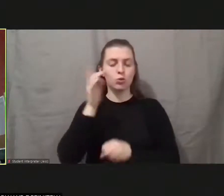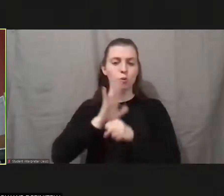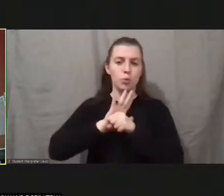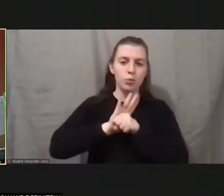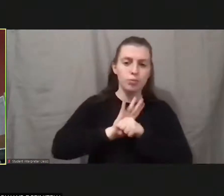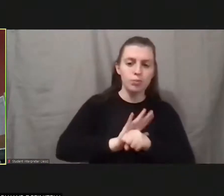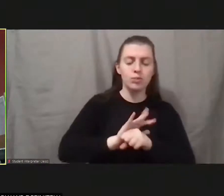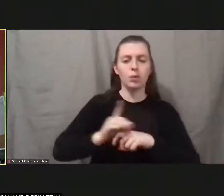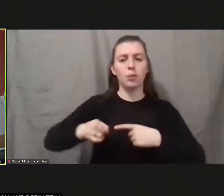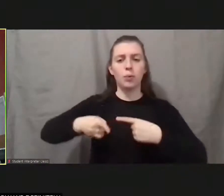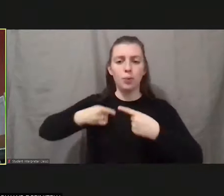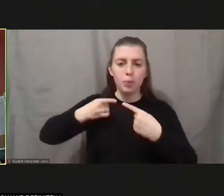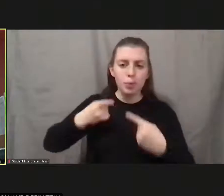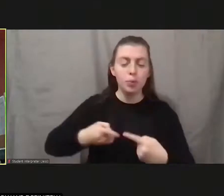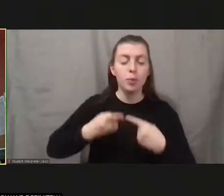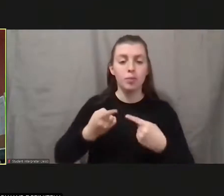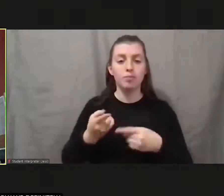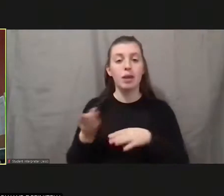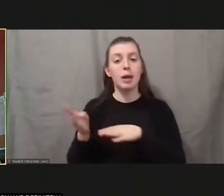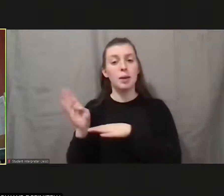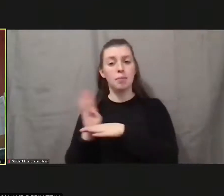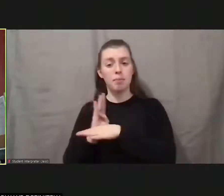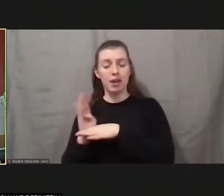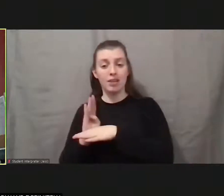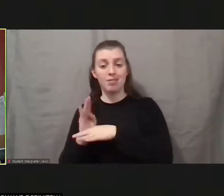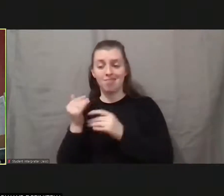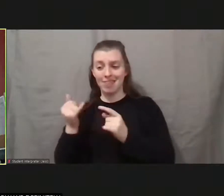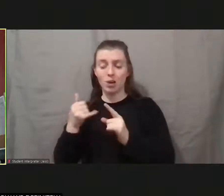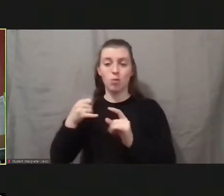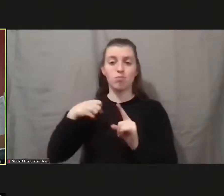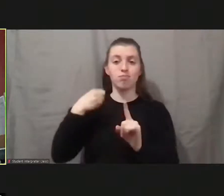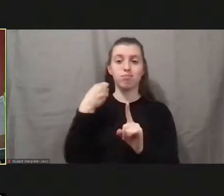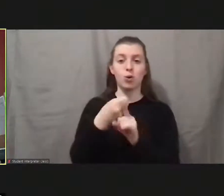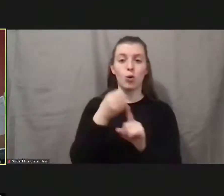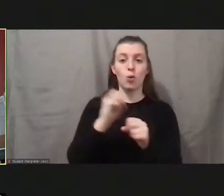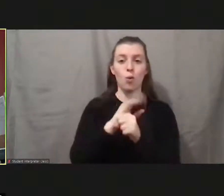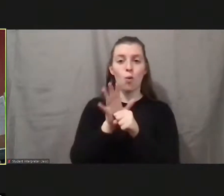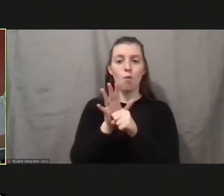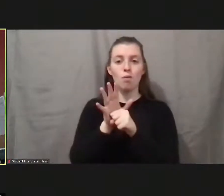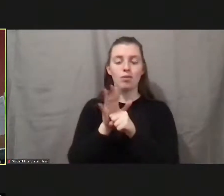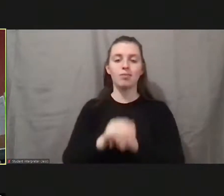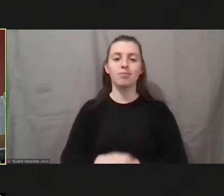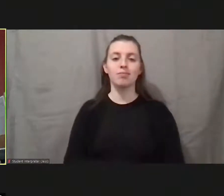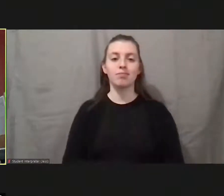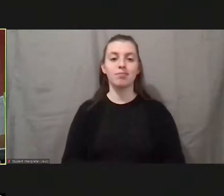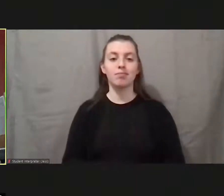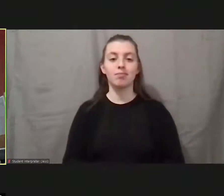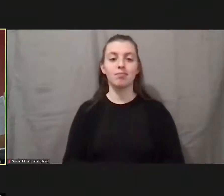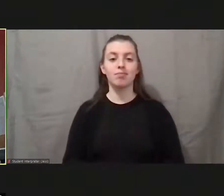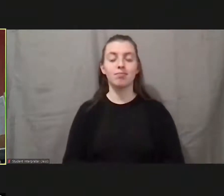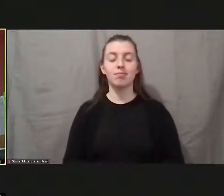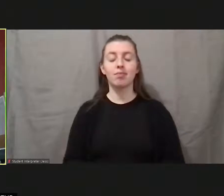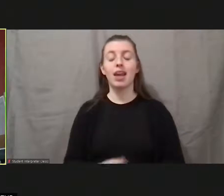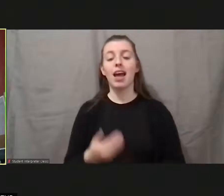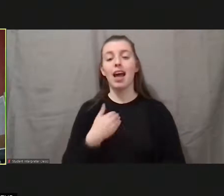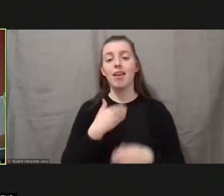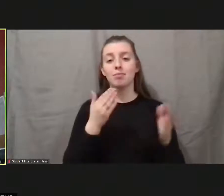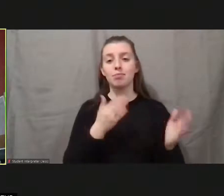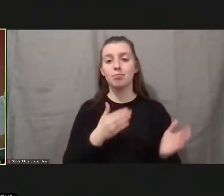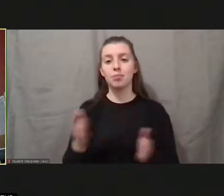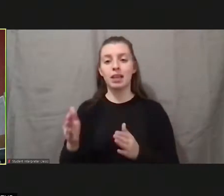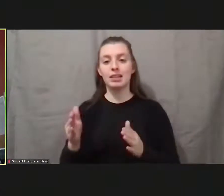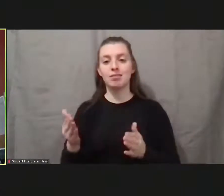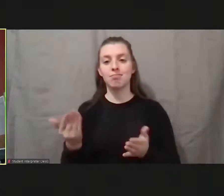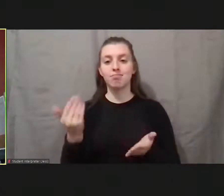that businesses have experienced due to COVID, and that their reopening plans are coming, and that there's a lot of increased anxiety. So I